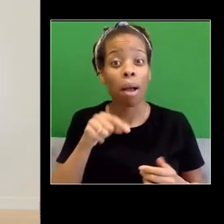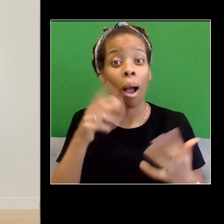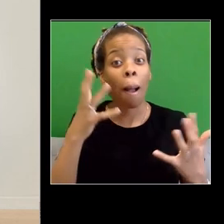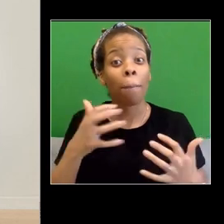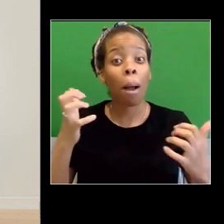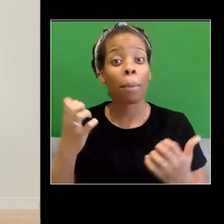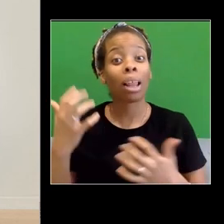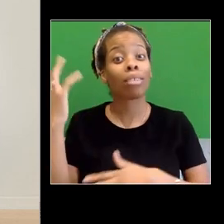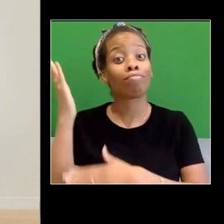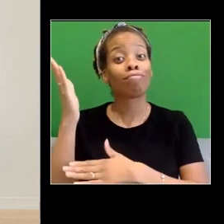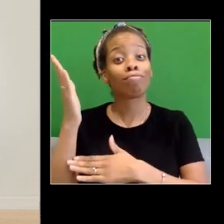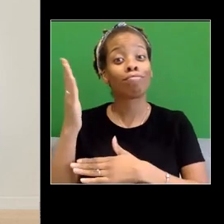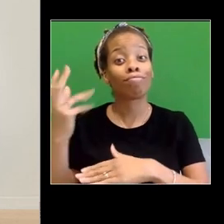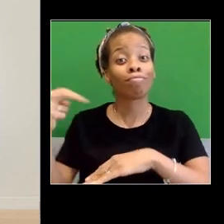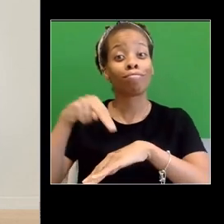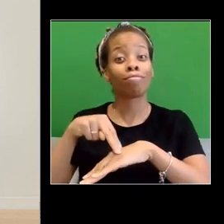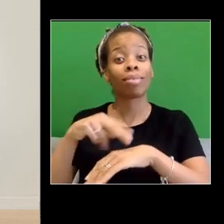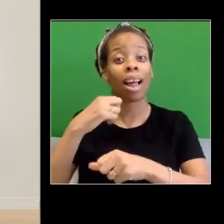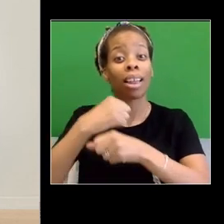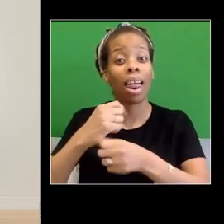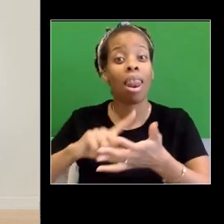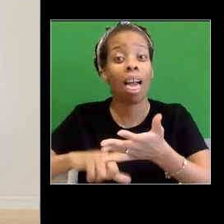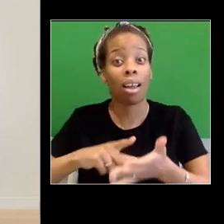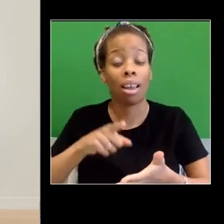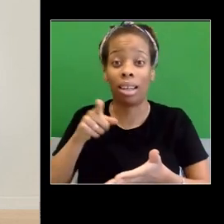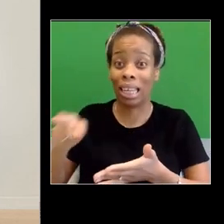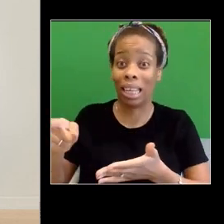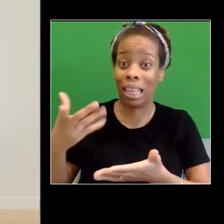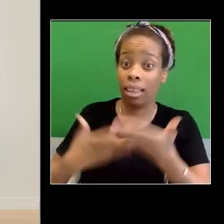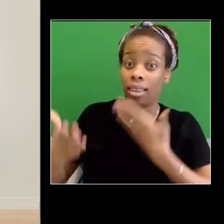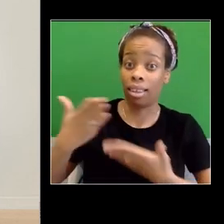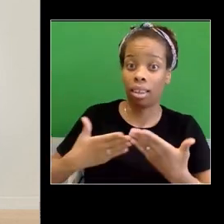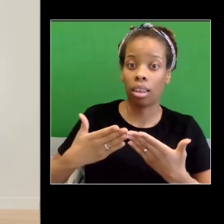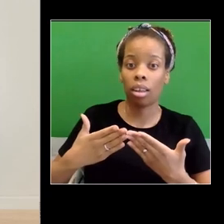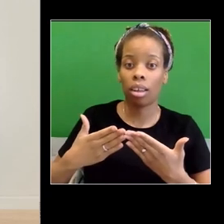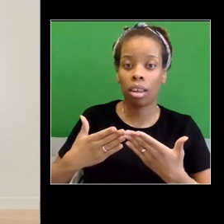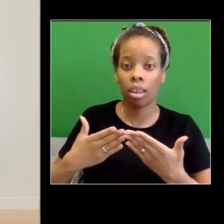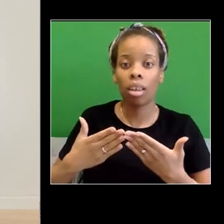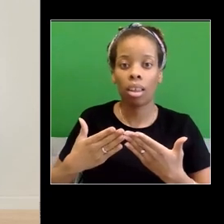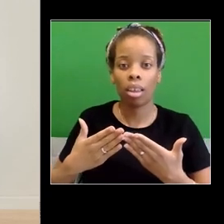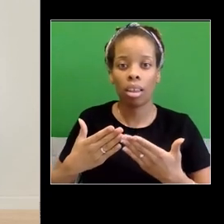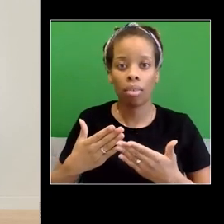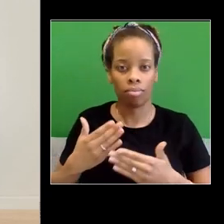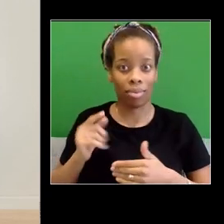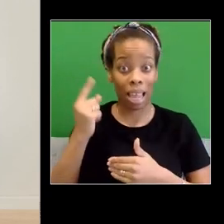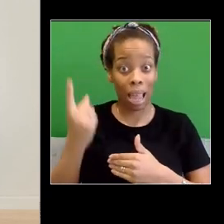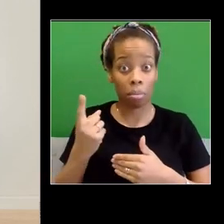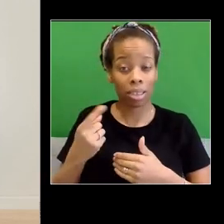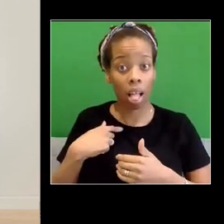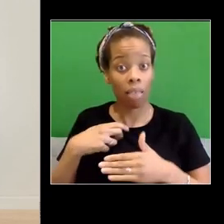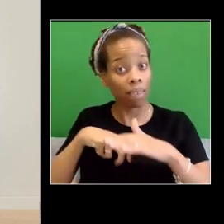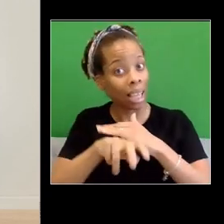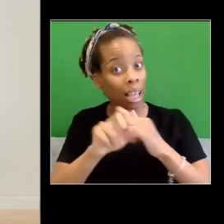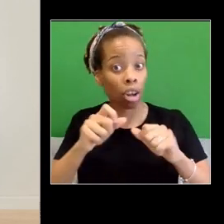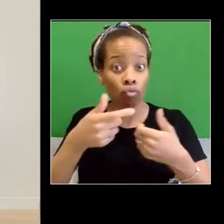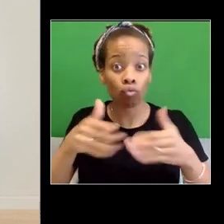Glenn Ligon that he relayed to me on the occasion of standing in a room of your work, where he talked